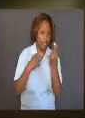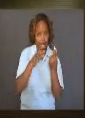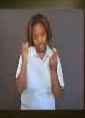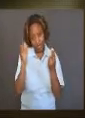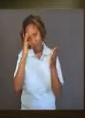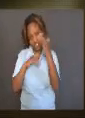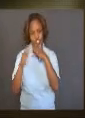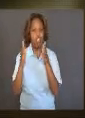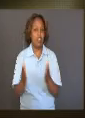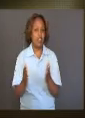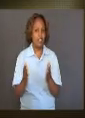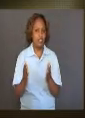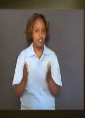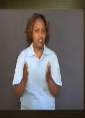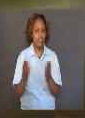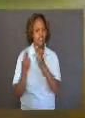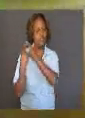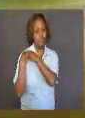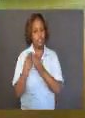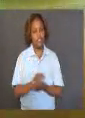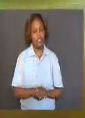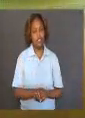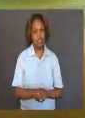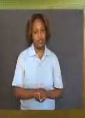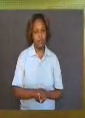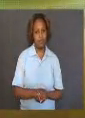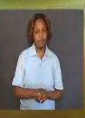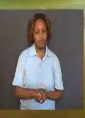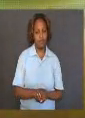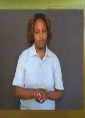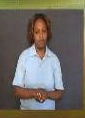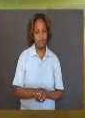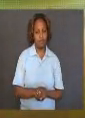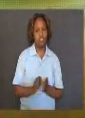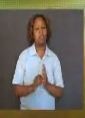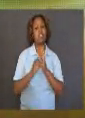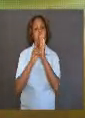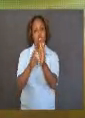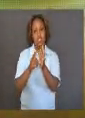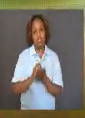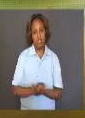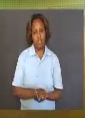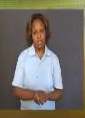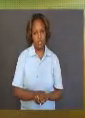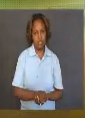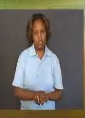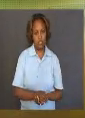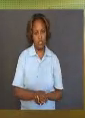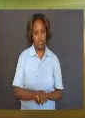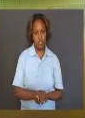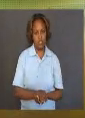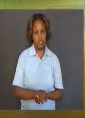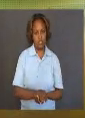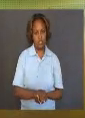costs of responsibility. For instance, a person may